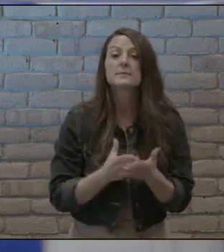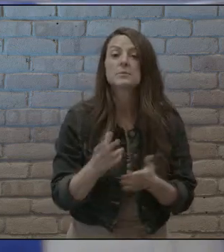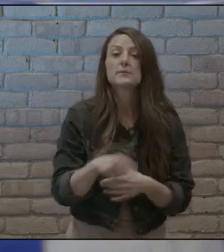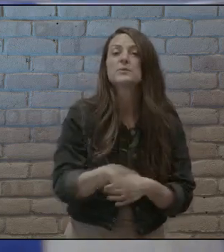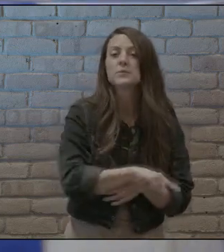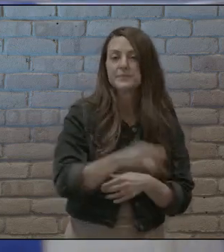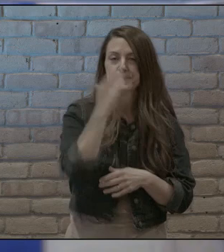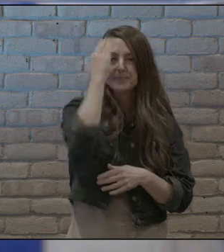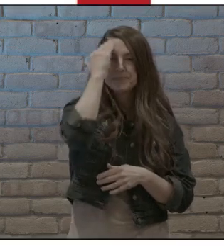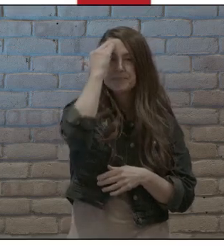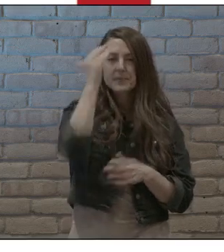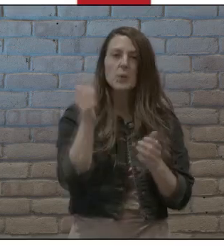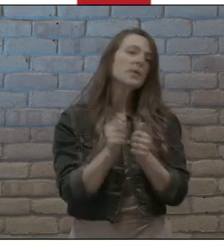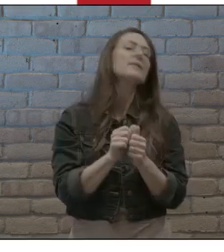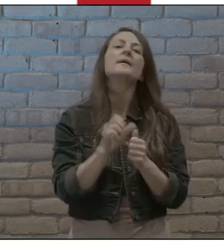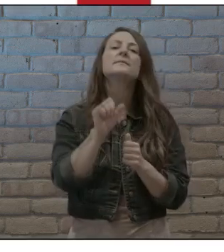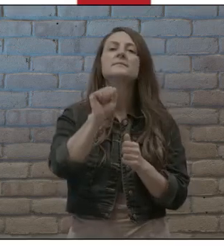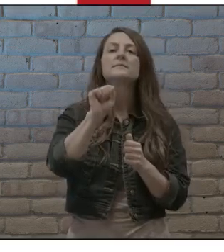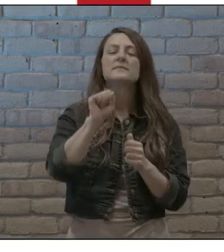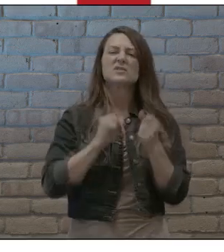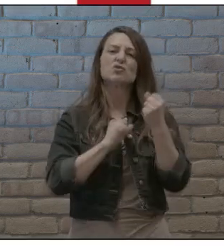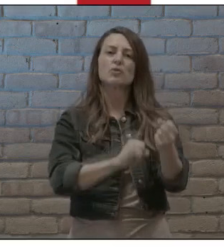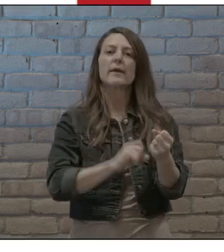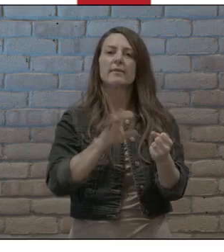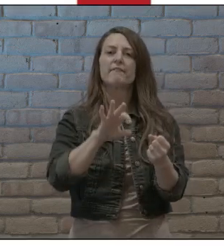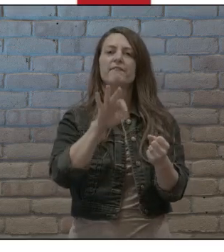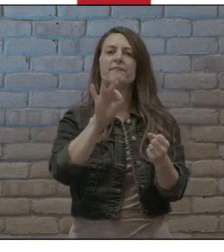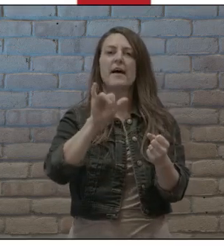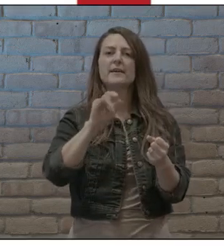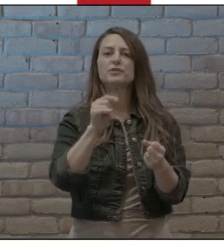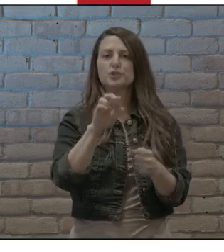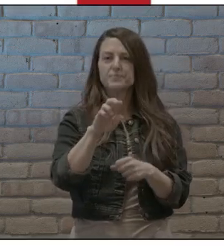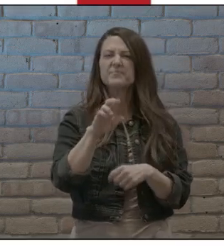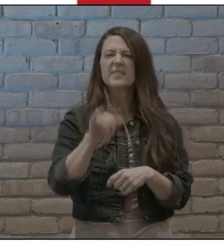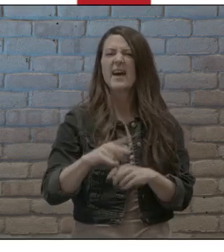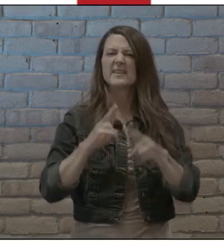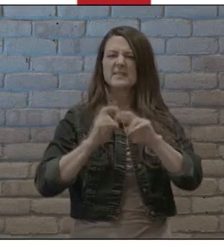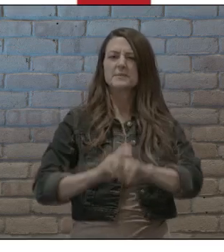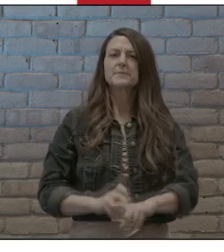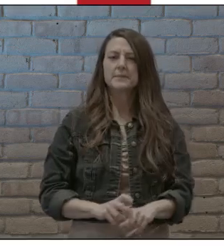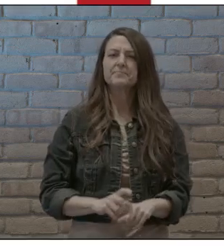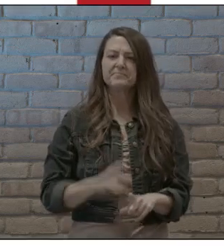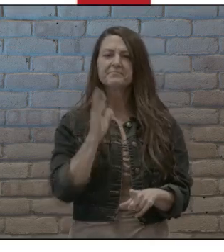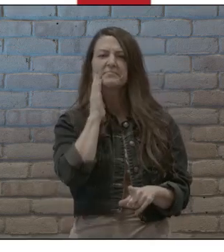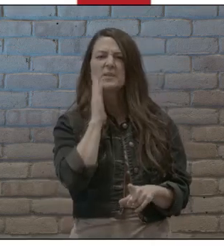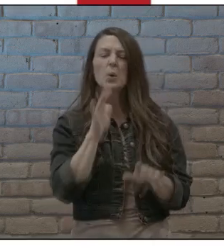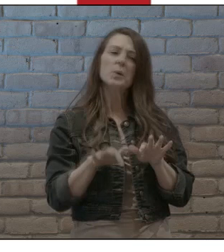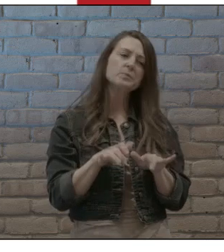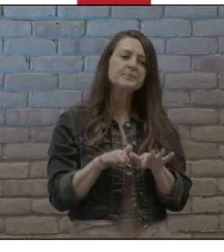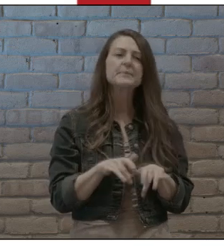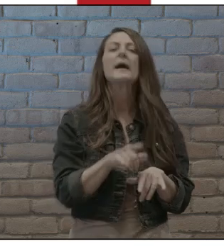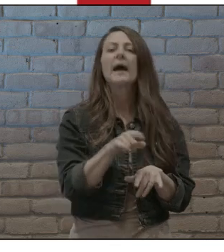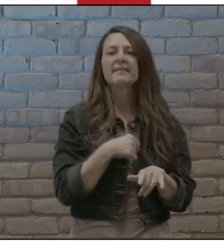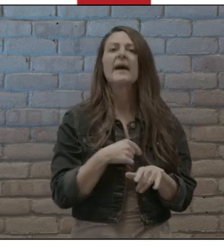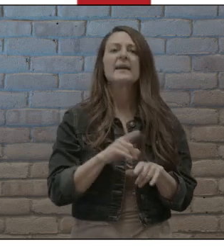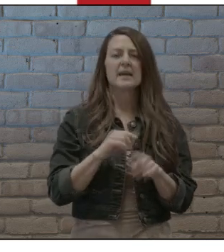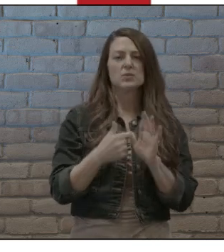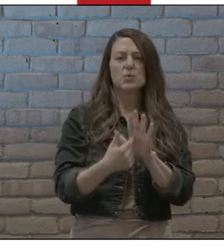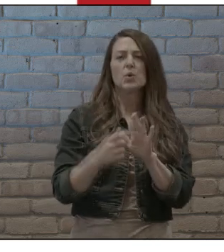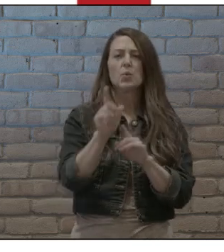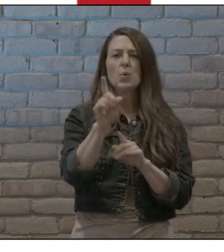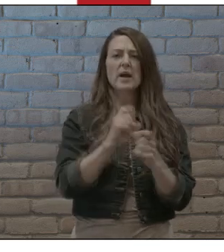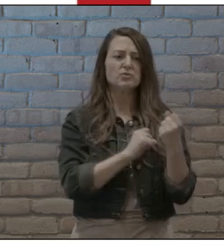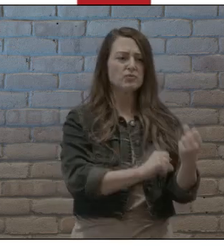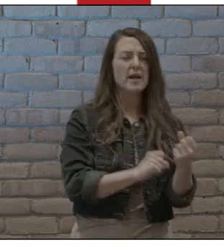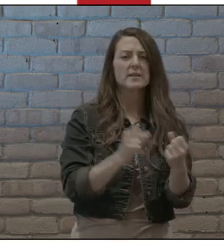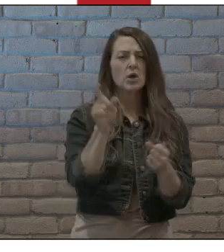familiar with the Strengths Finder. And this is an assessment that helps to show you where you're strong and where